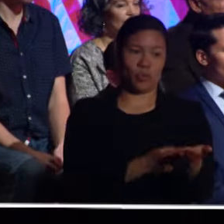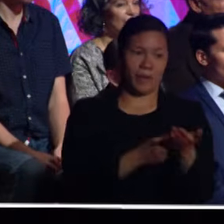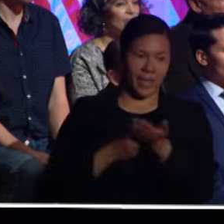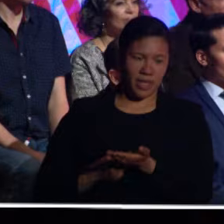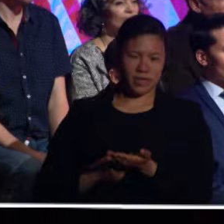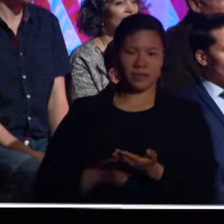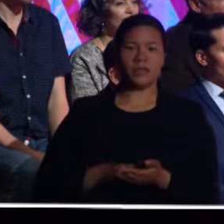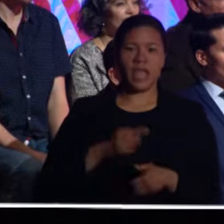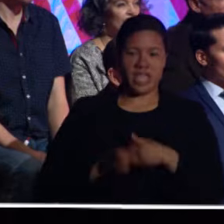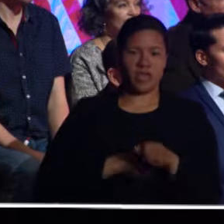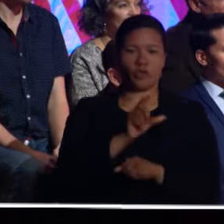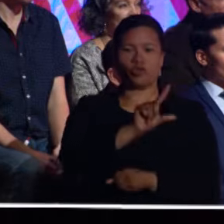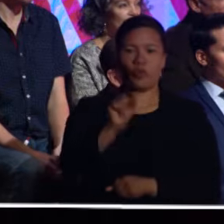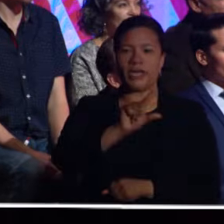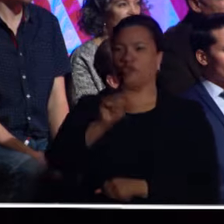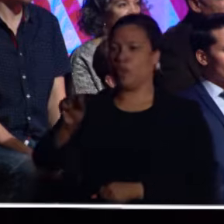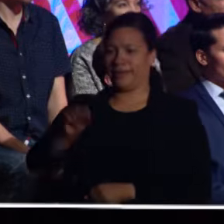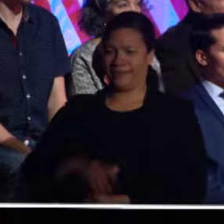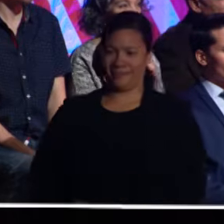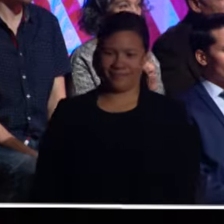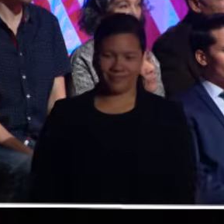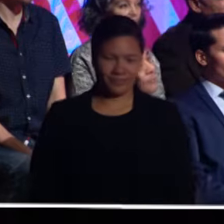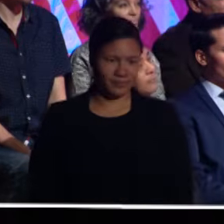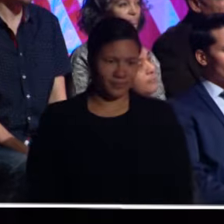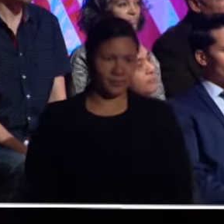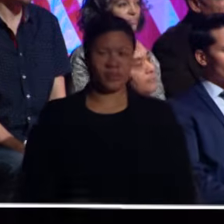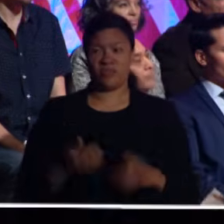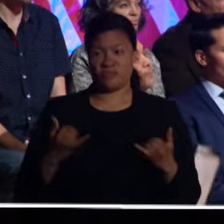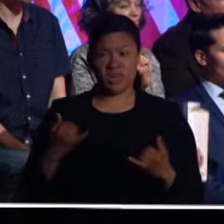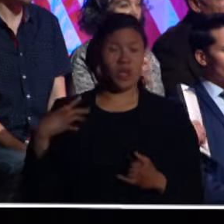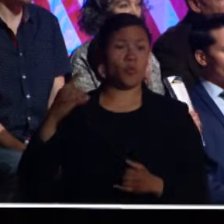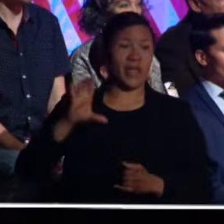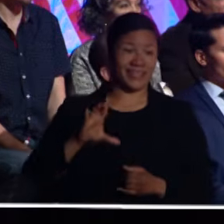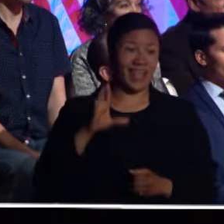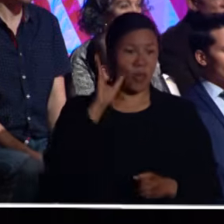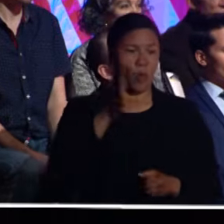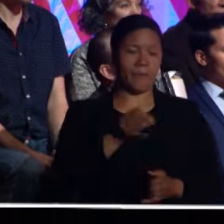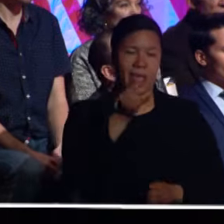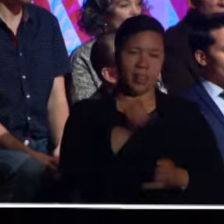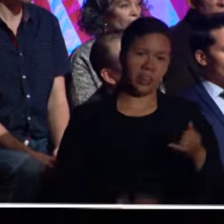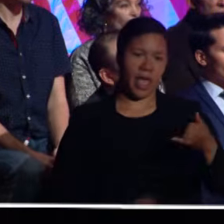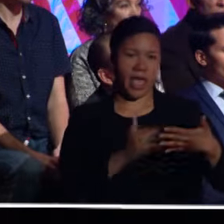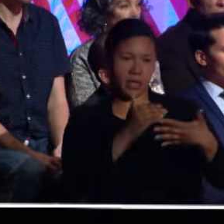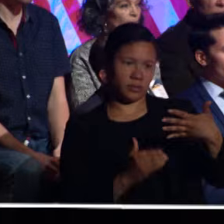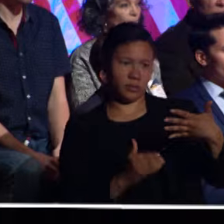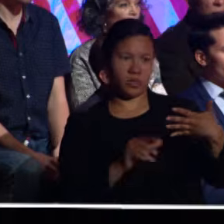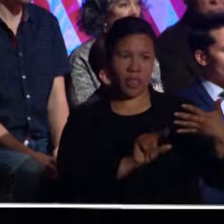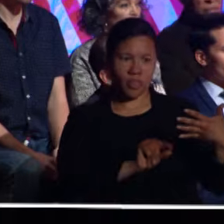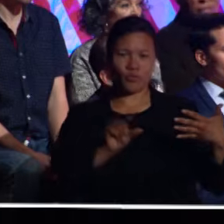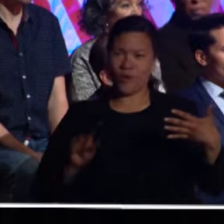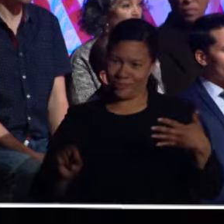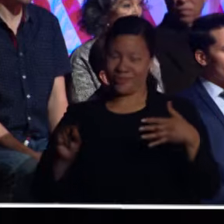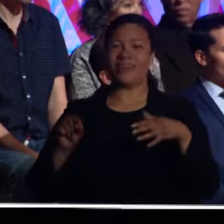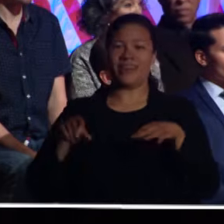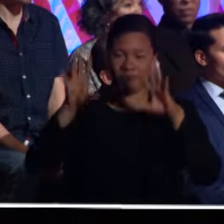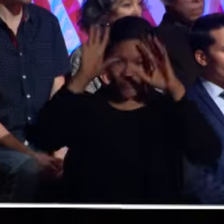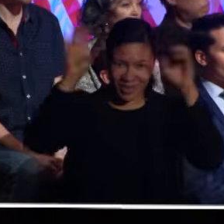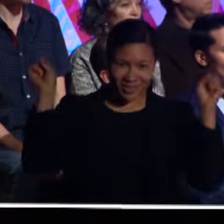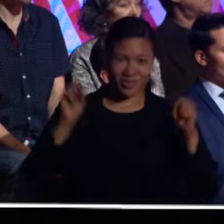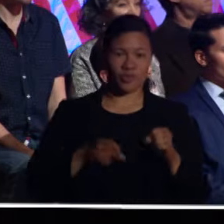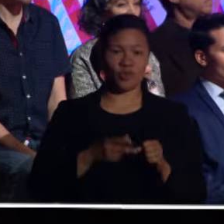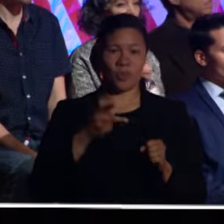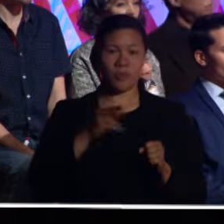2020. Right now, the district is slated to vote dead last in the 2020 presidential primary